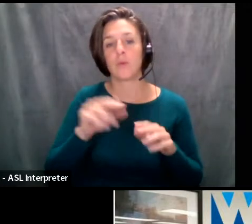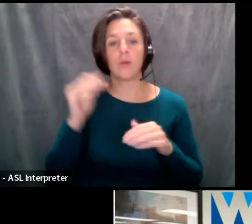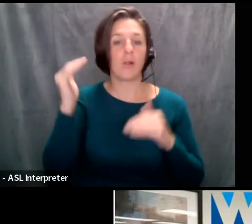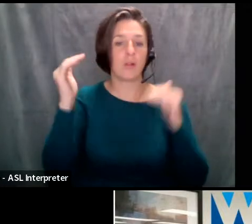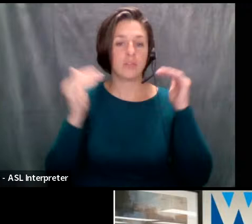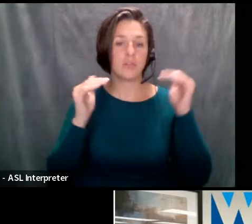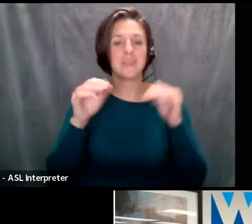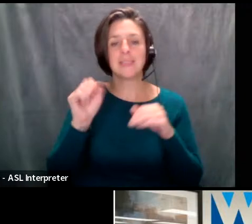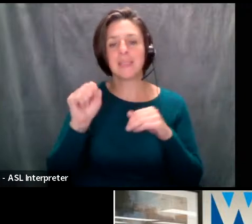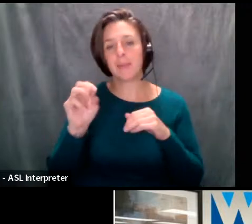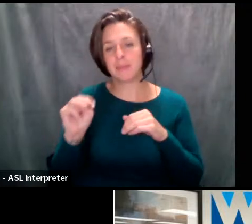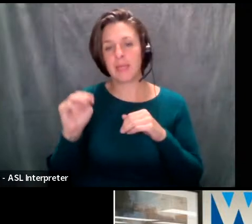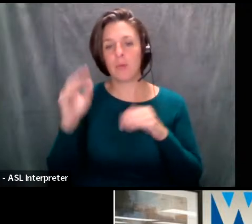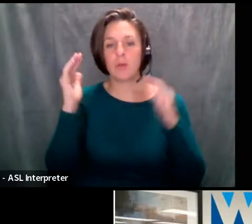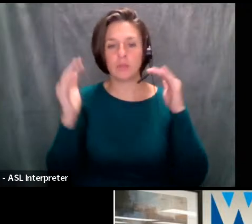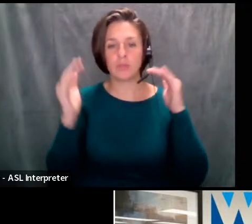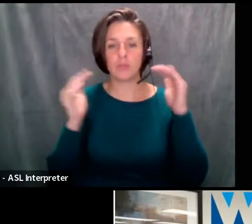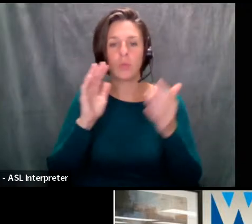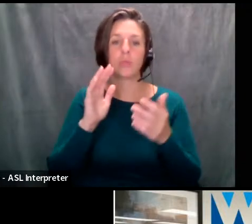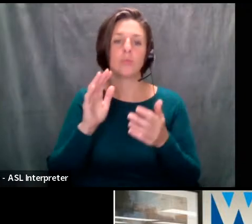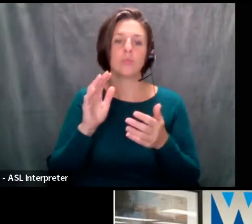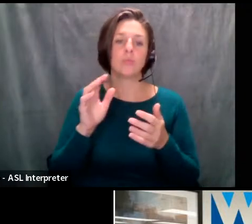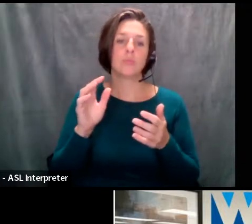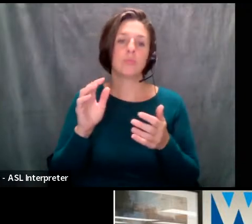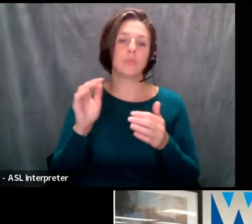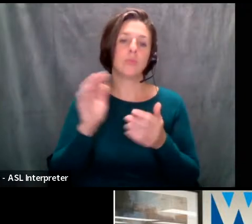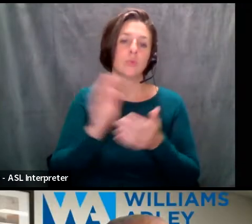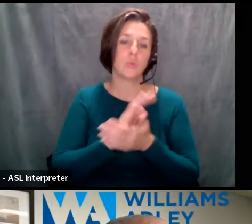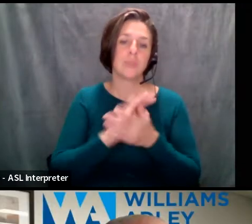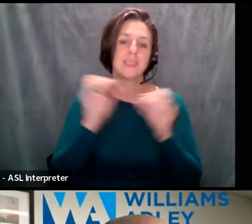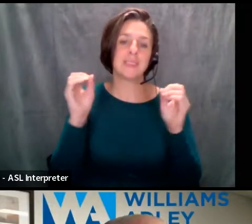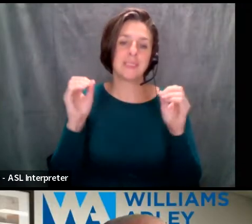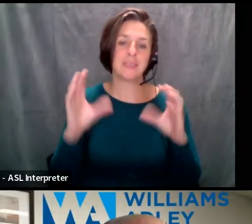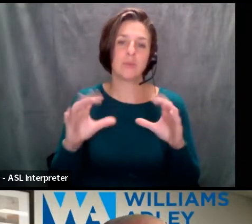Mateo Adult School Teachers Association.